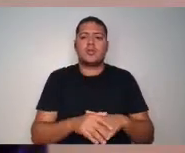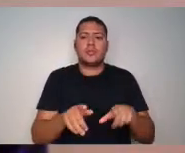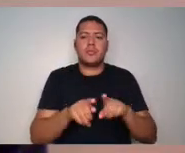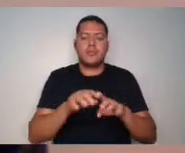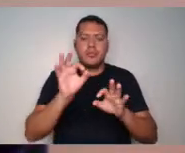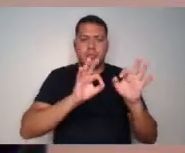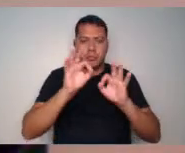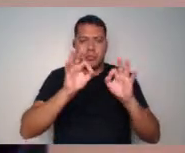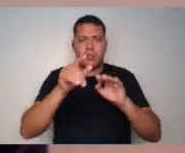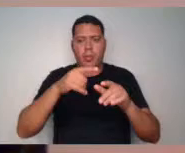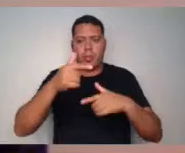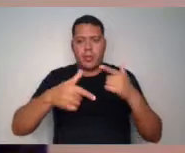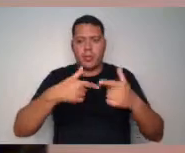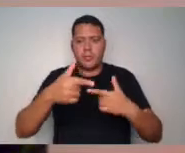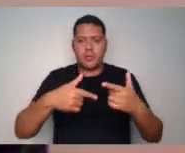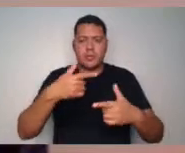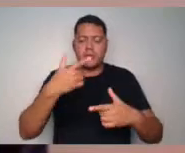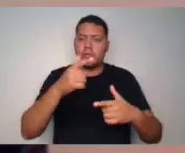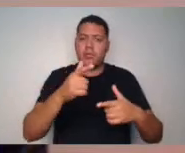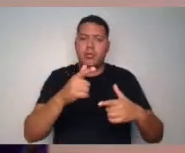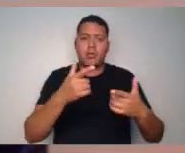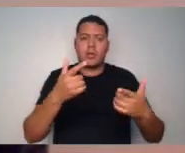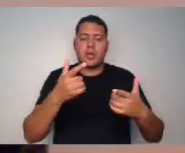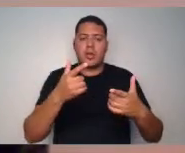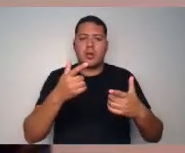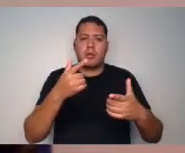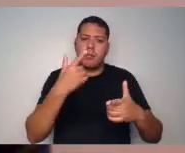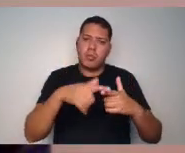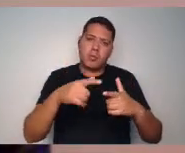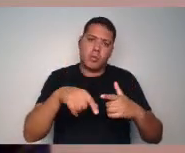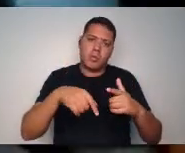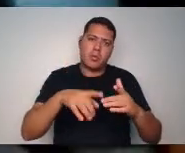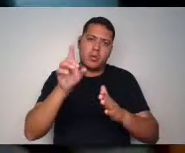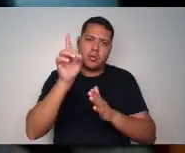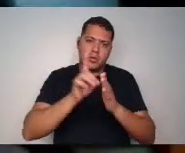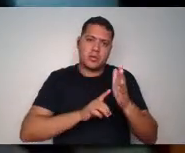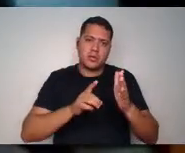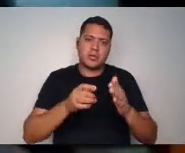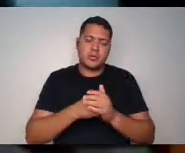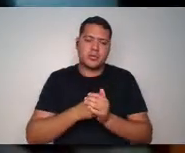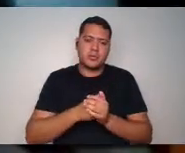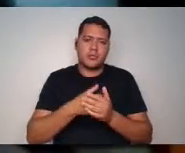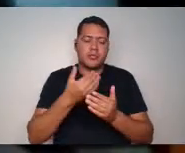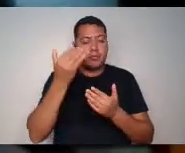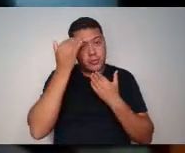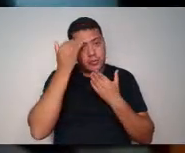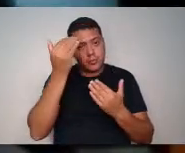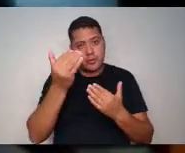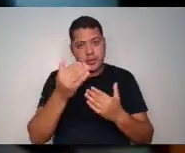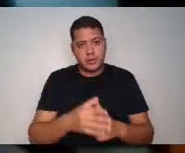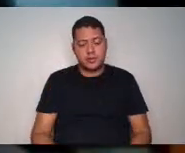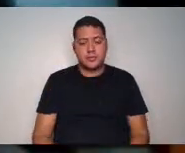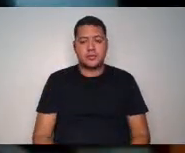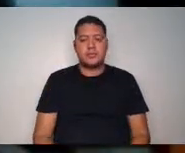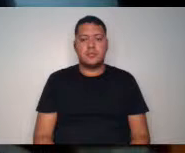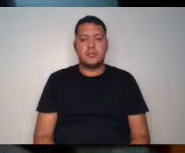or Trabalho. doesn't Não há- mention much about the ways to organize the work. Isn't there a gap in our work?